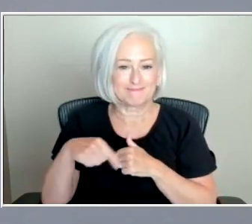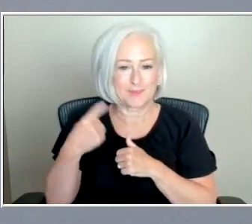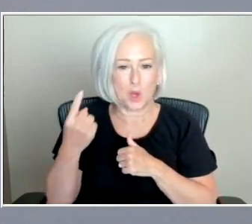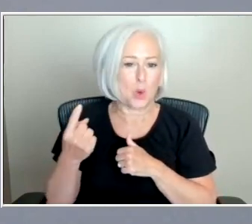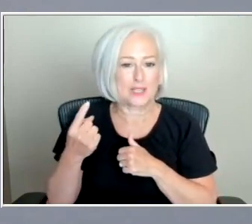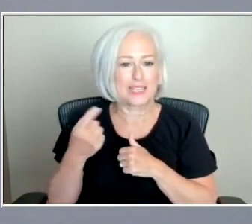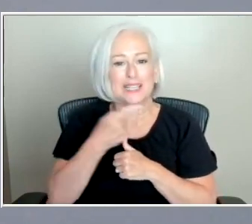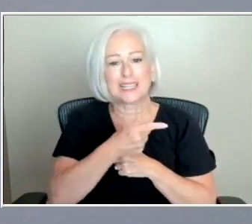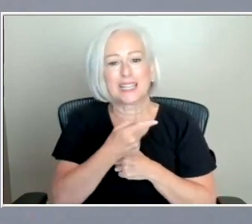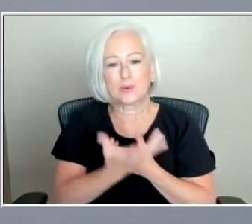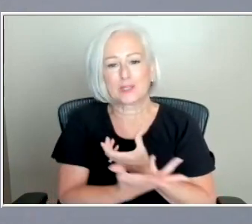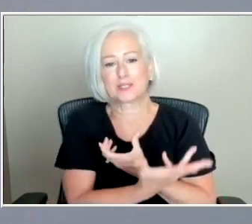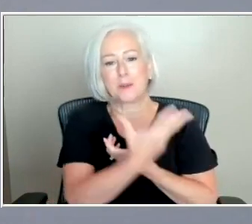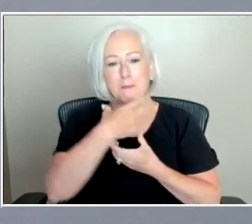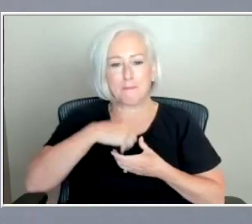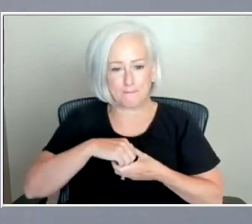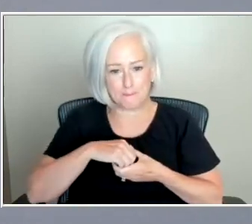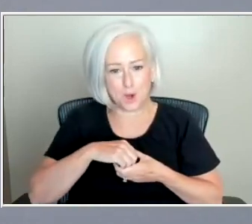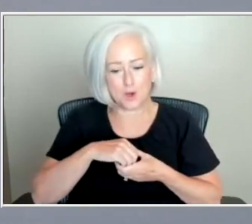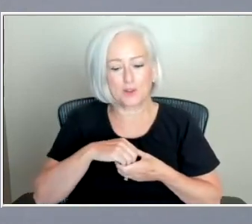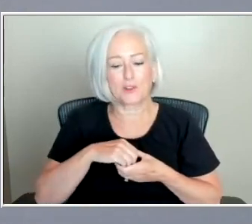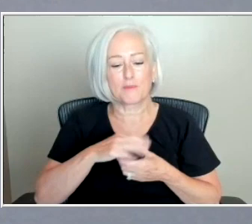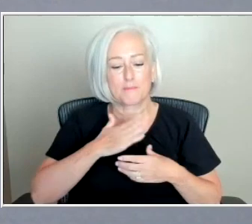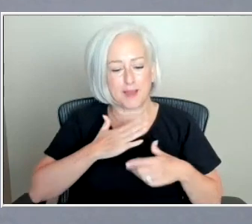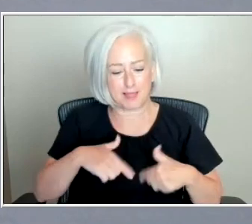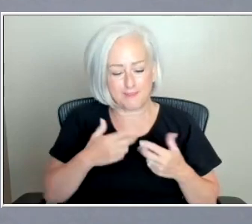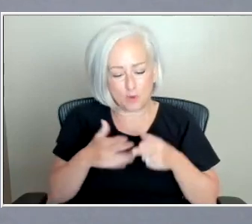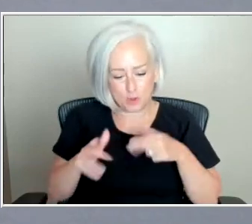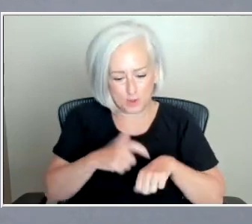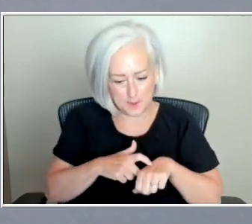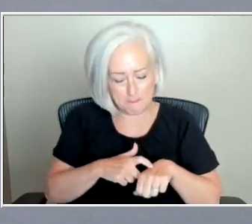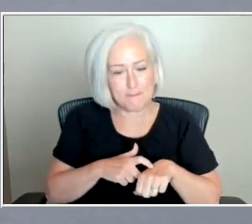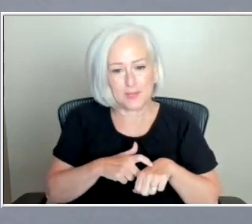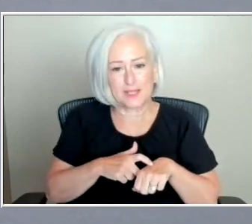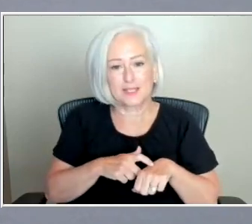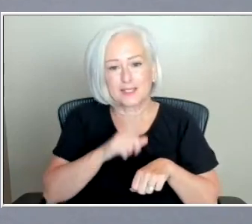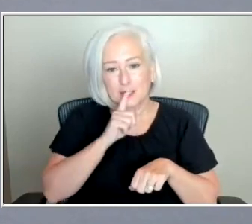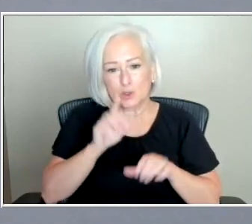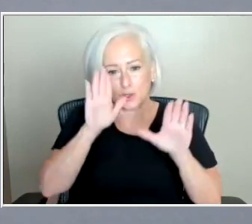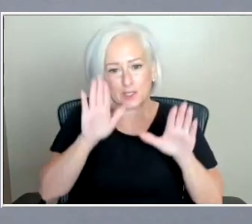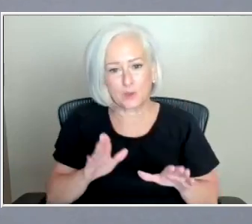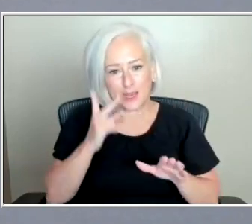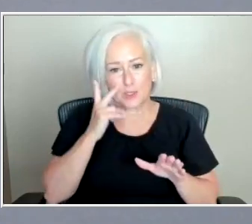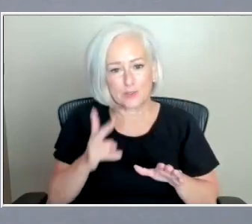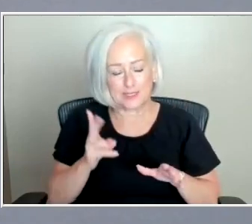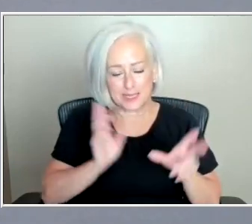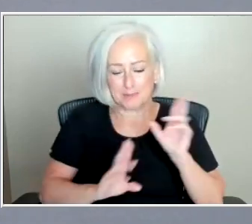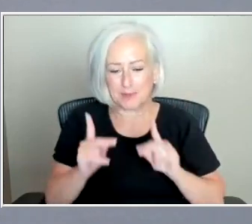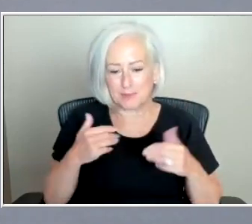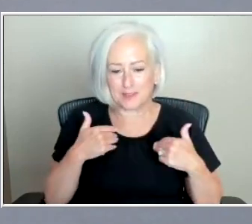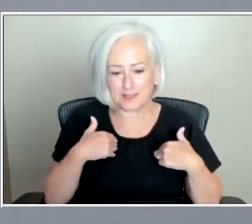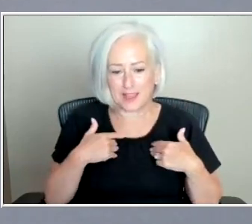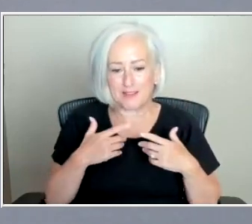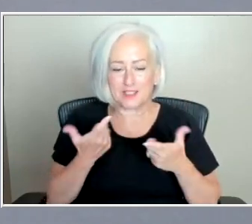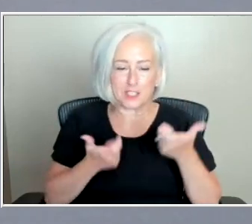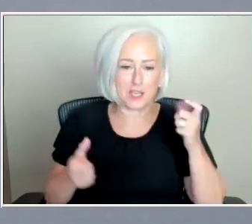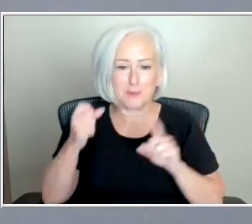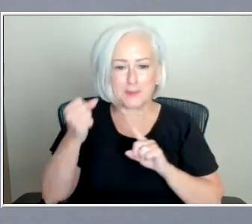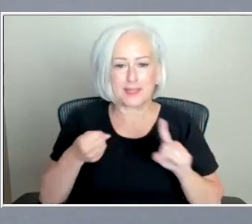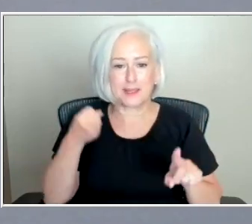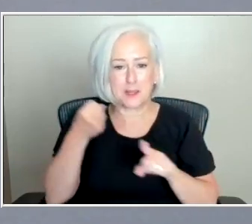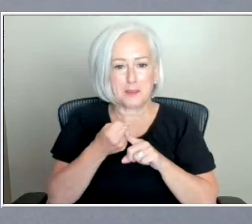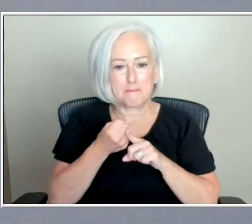he was part of my journey for a short amount of time. It's really great to see people who have such a big impact